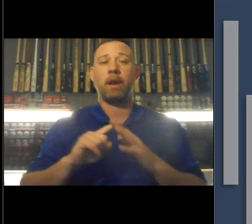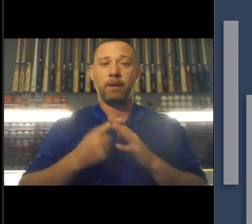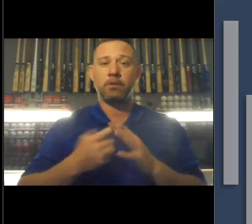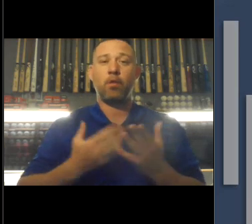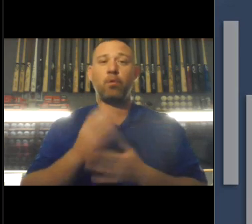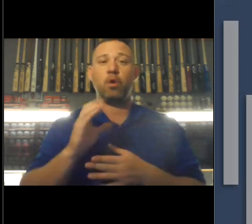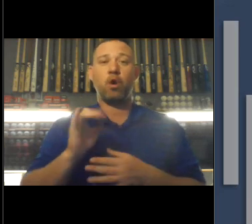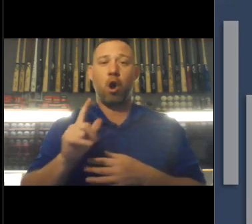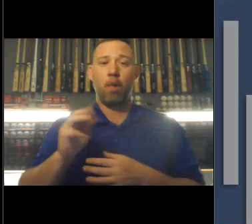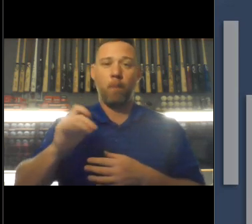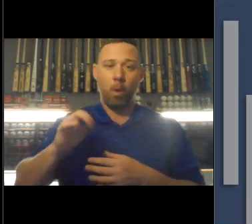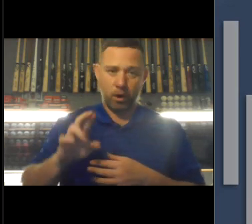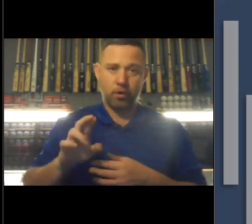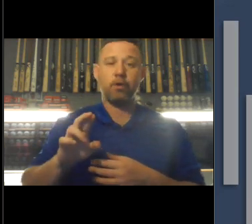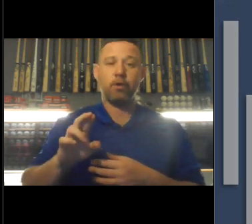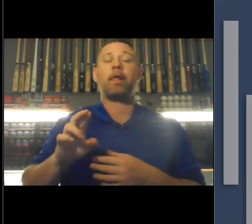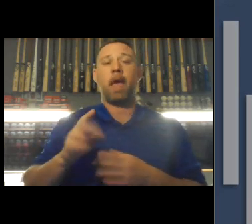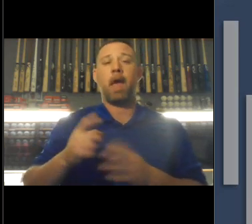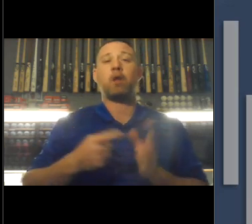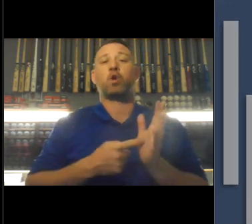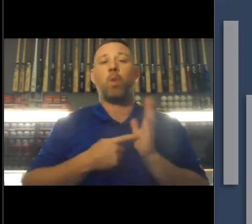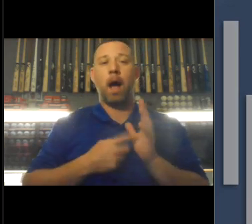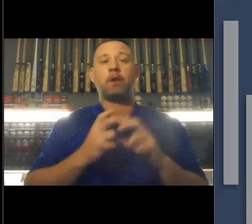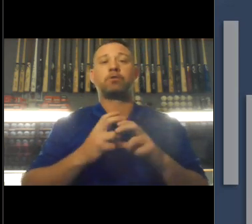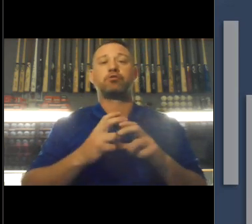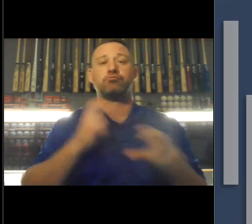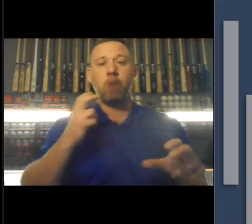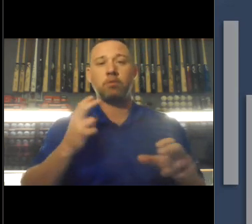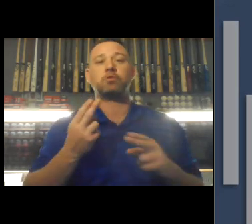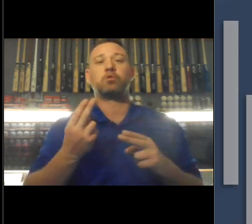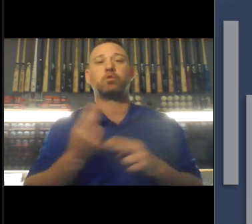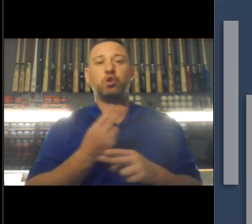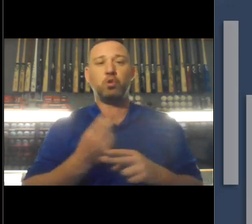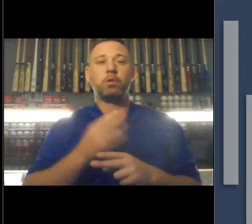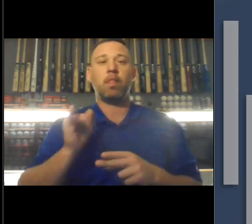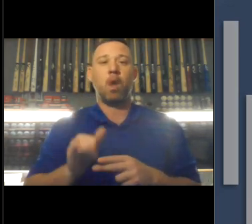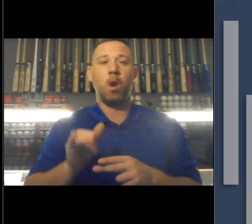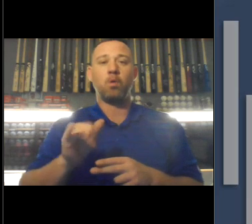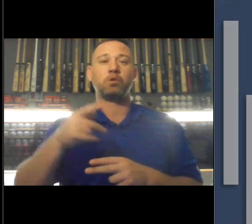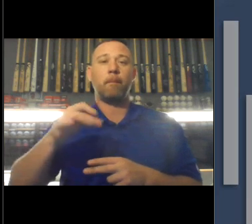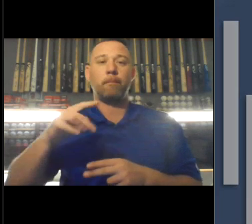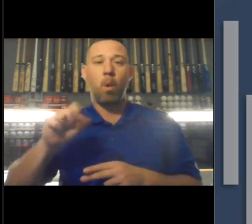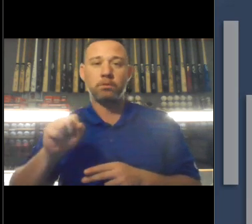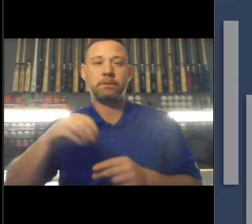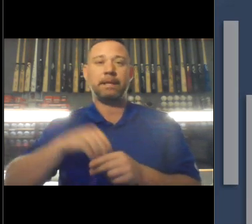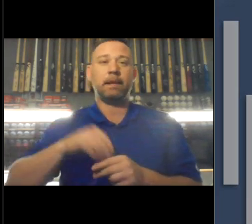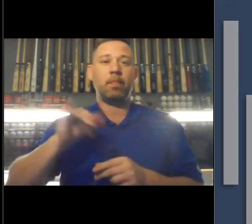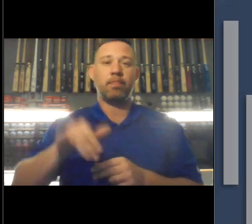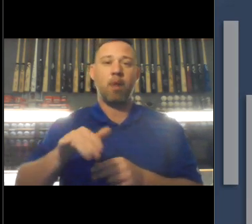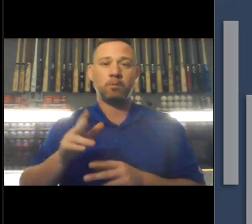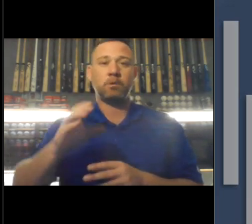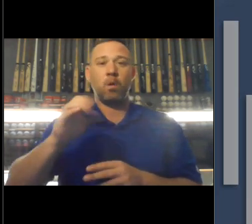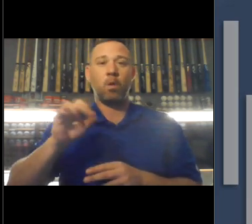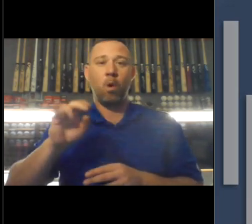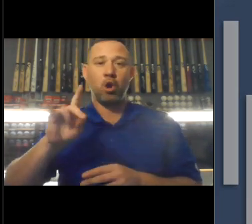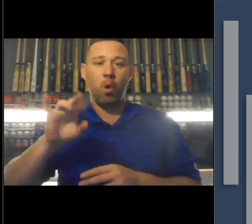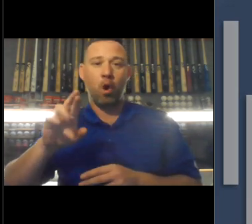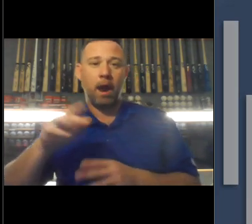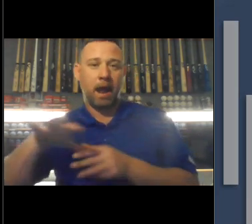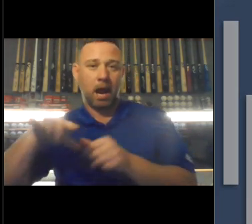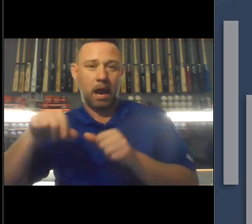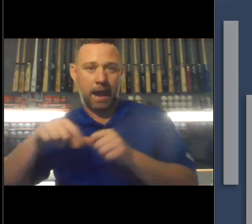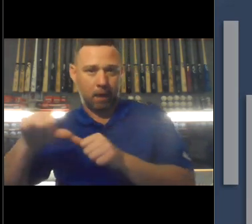Moyer that required trucks to use the ports and the corridors. And so they've already developed the way